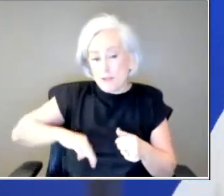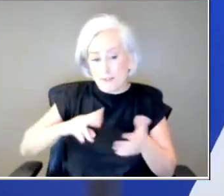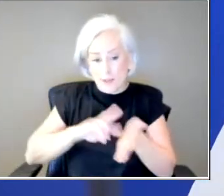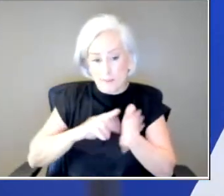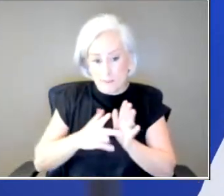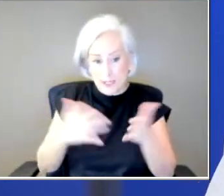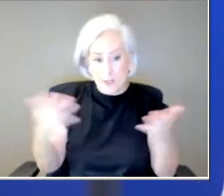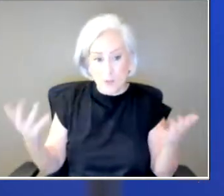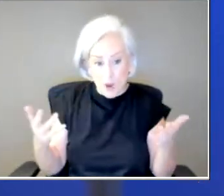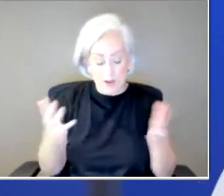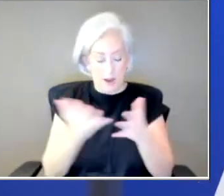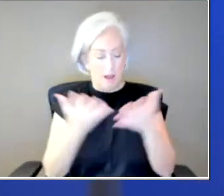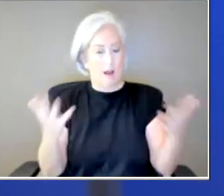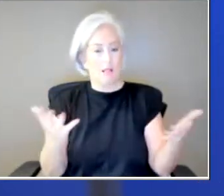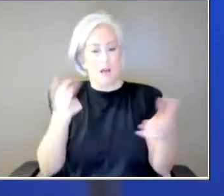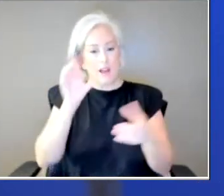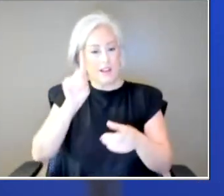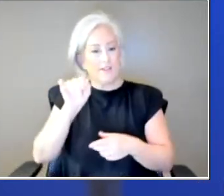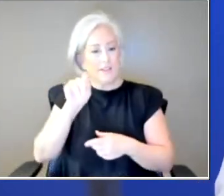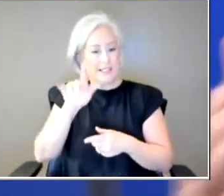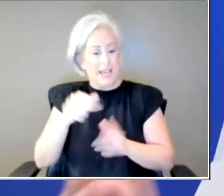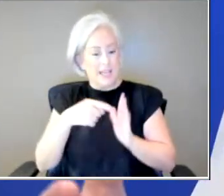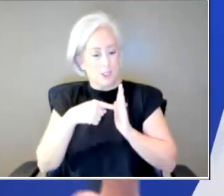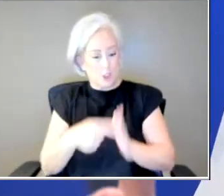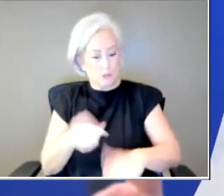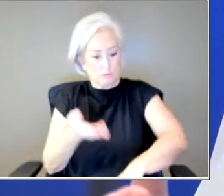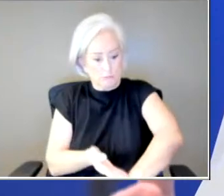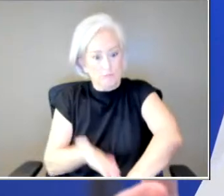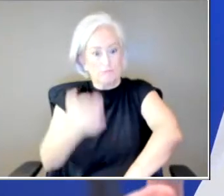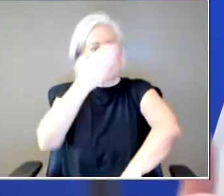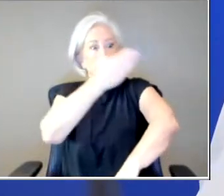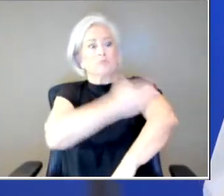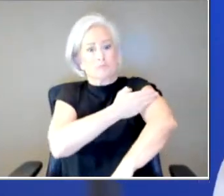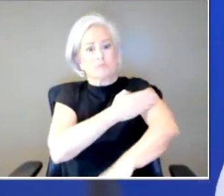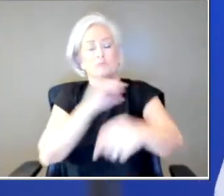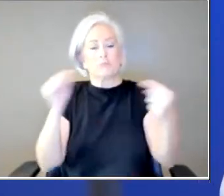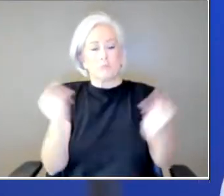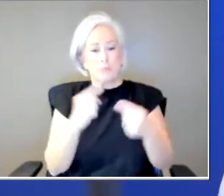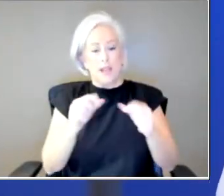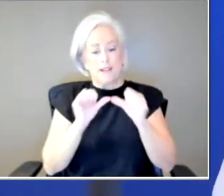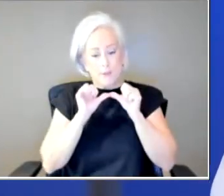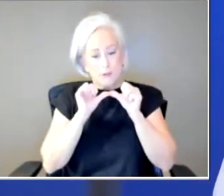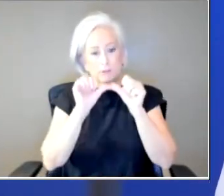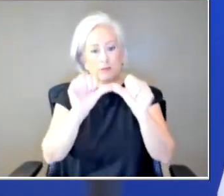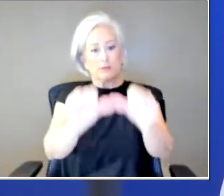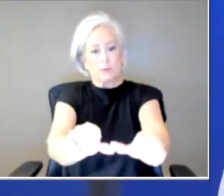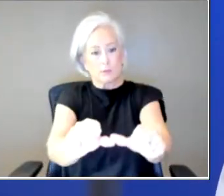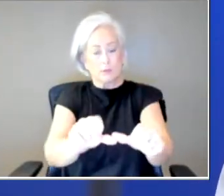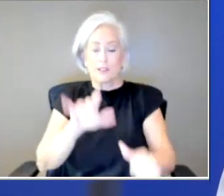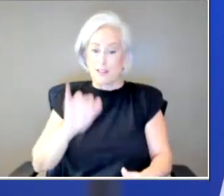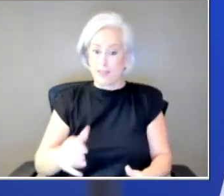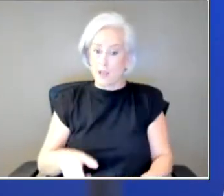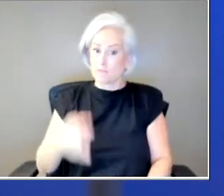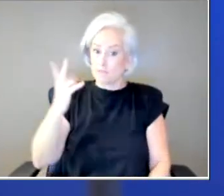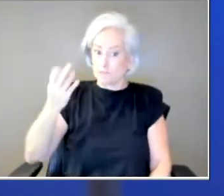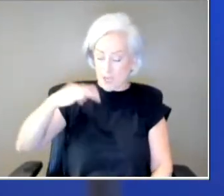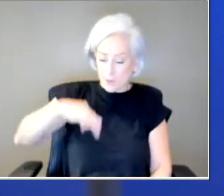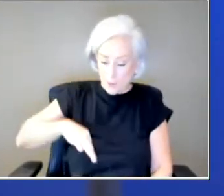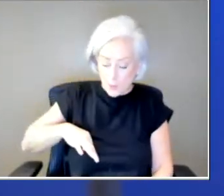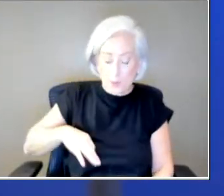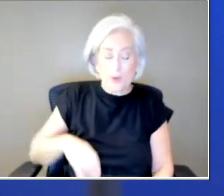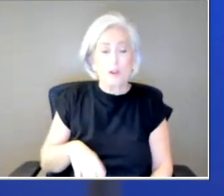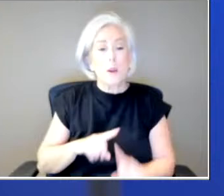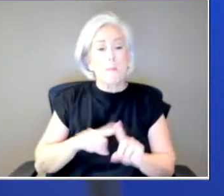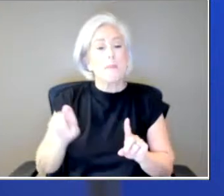significant improvement in pain and a significant improvement in pain that lasts for an extended period of time. So that's a very high reward, but mostly it's people who are